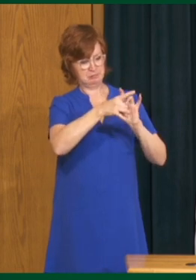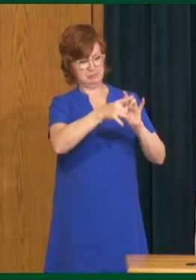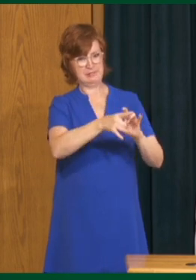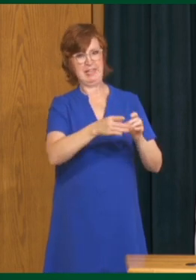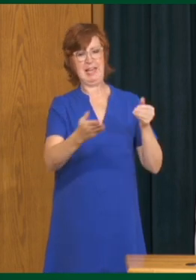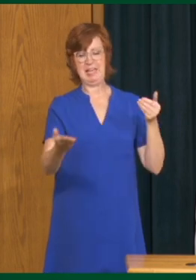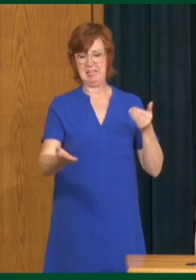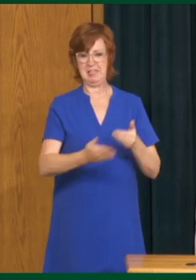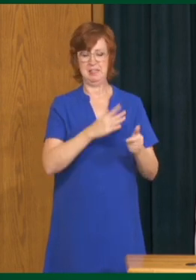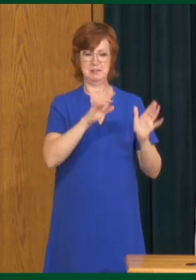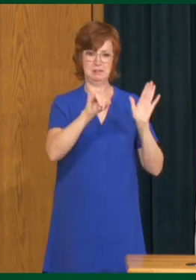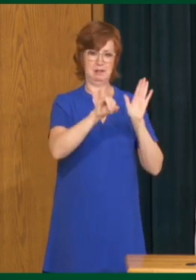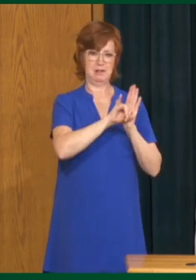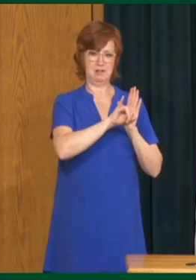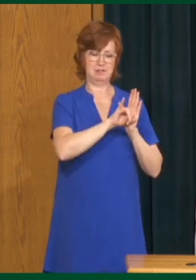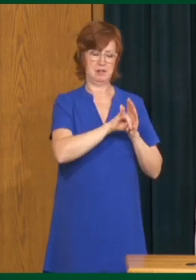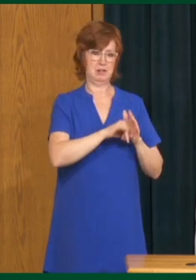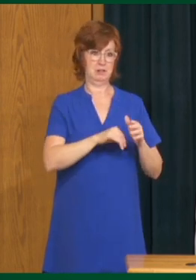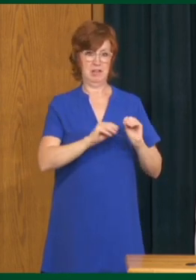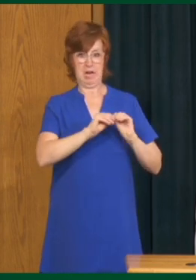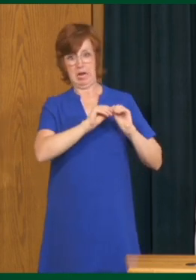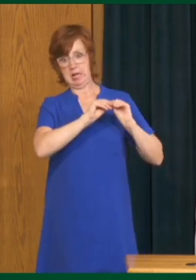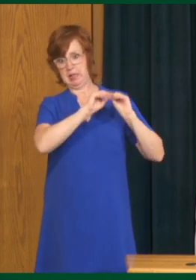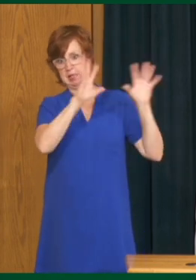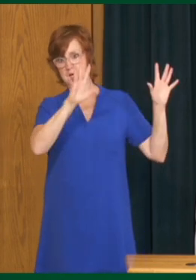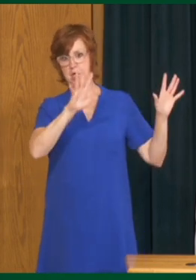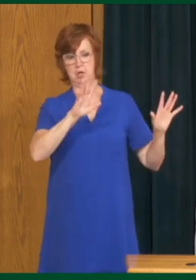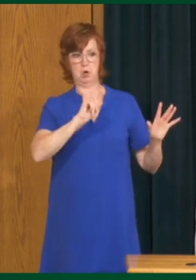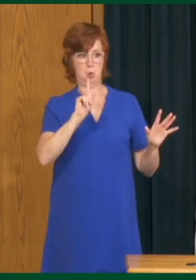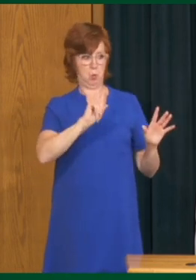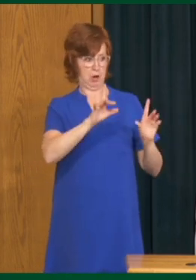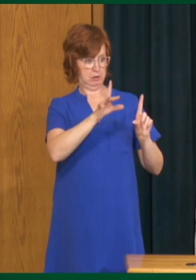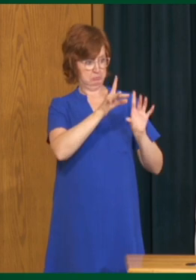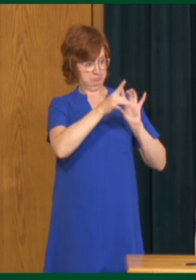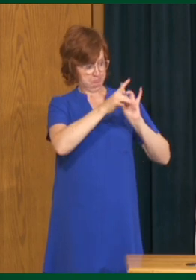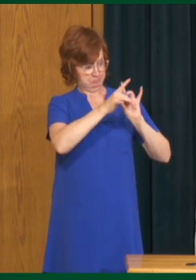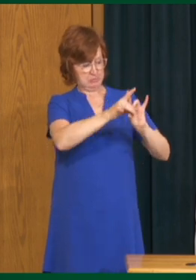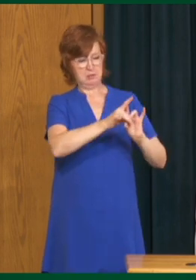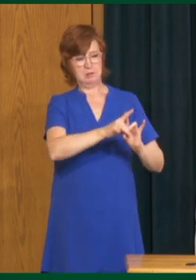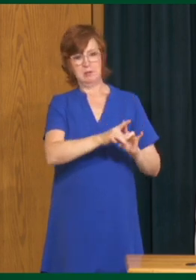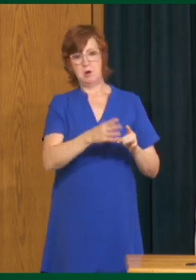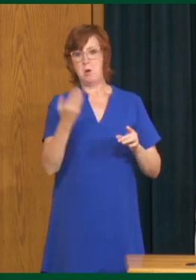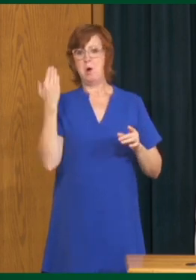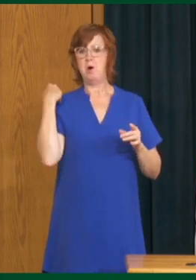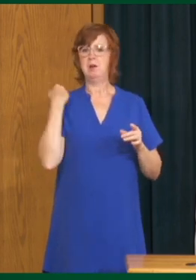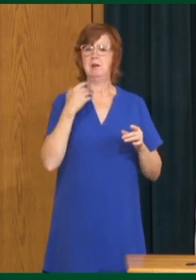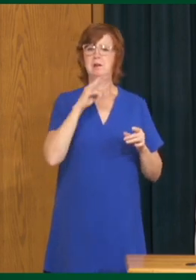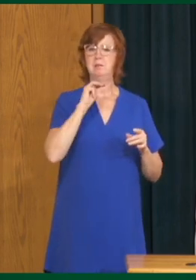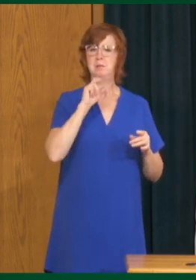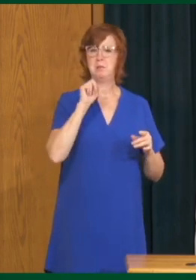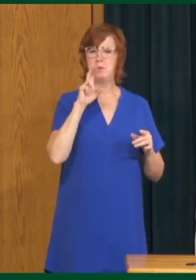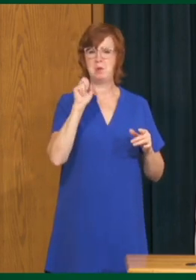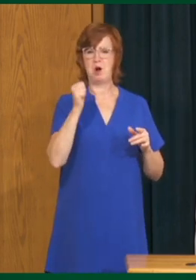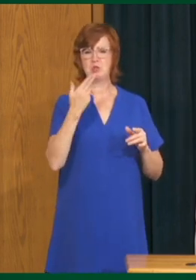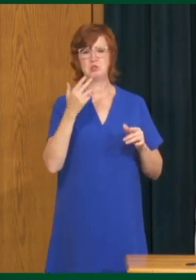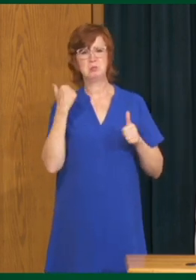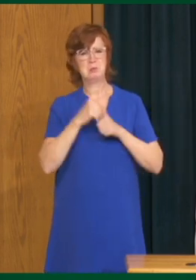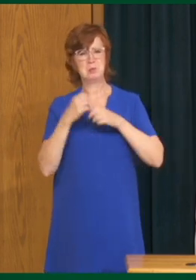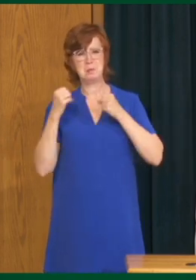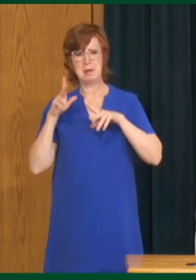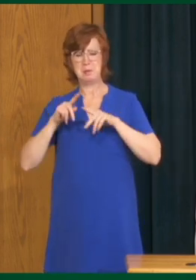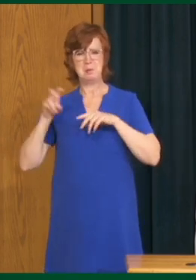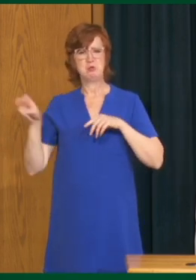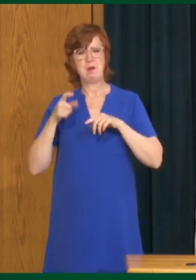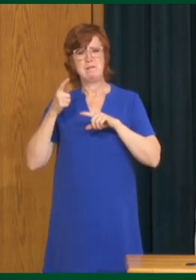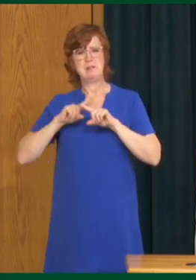there. And so, especially in March, April, the vast majority of cases were